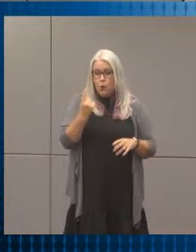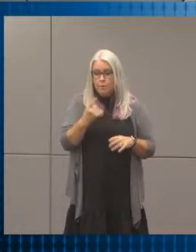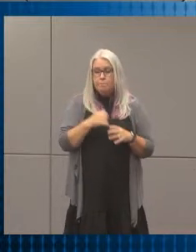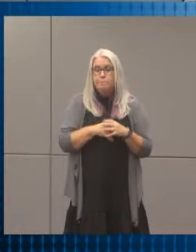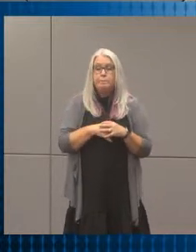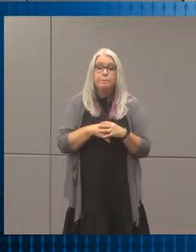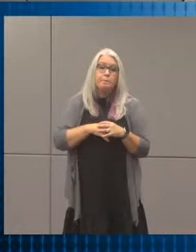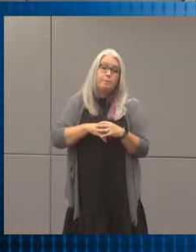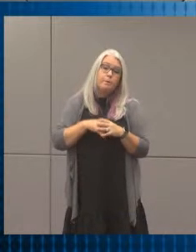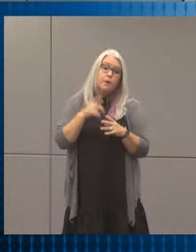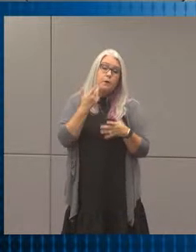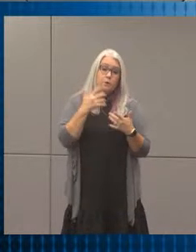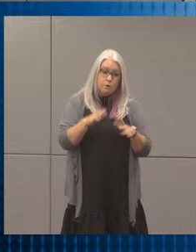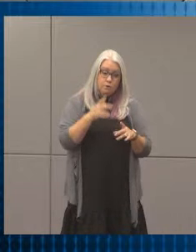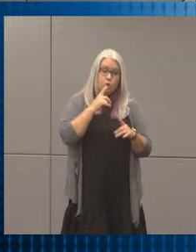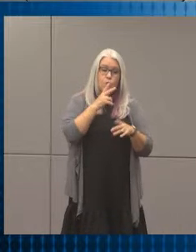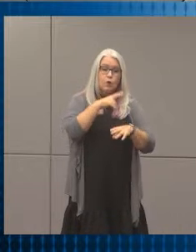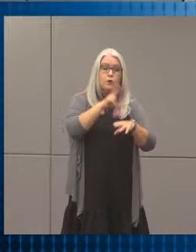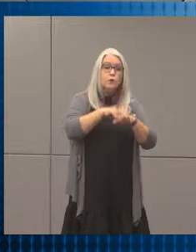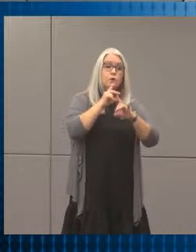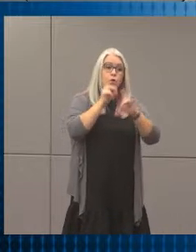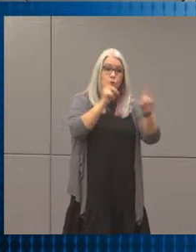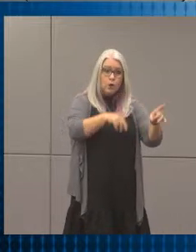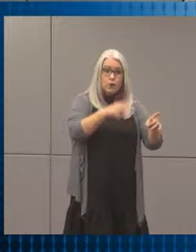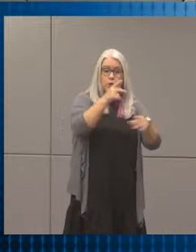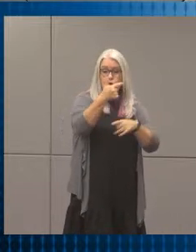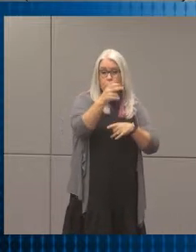in turn, we reported that to the Genesee Health Department.